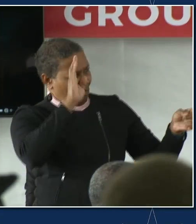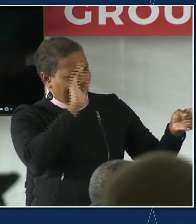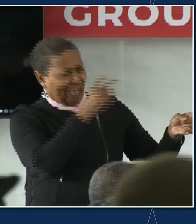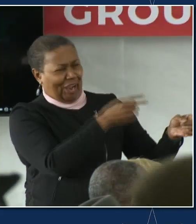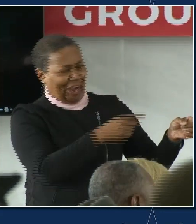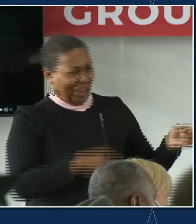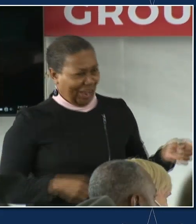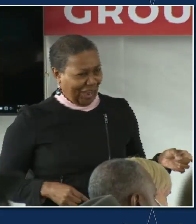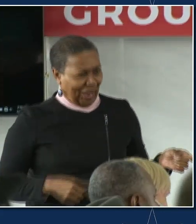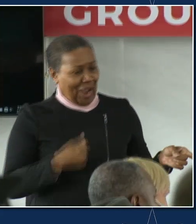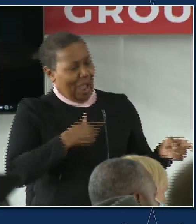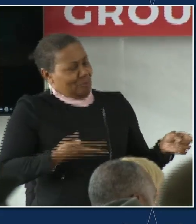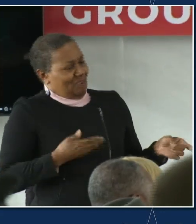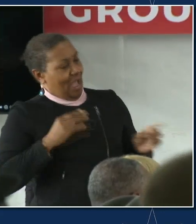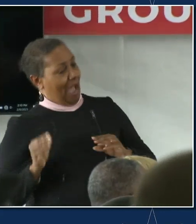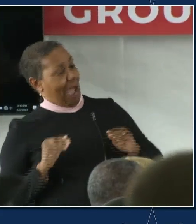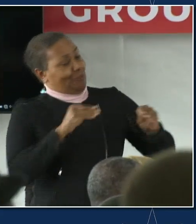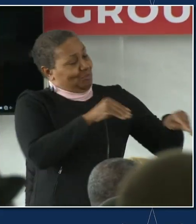moved.